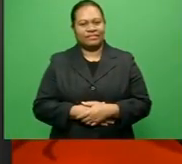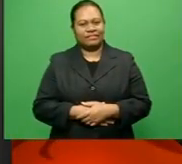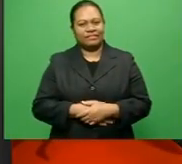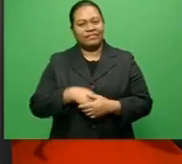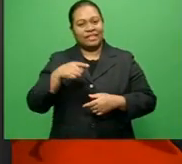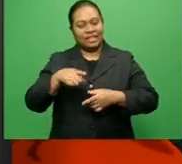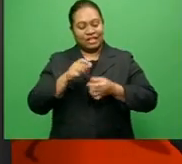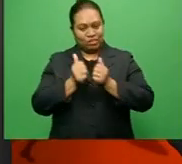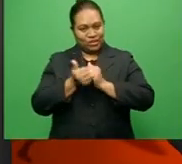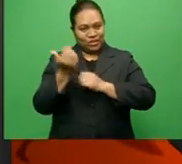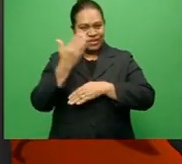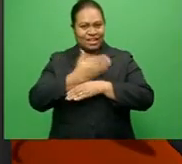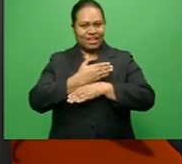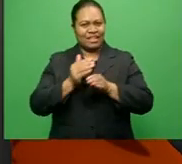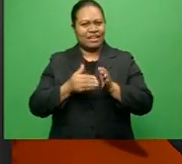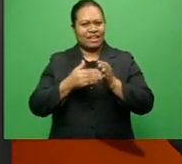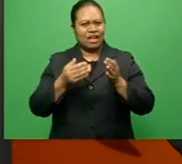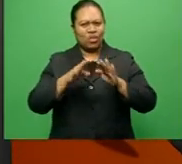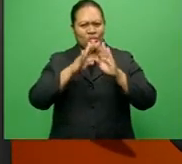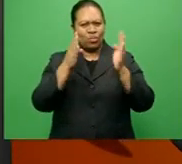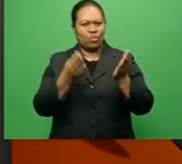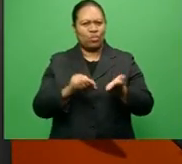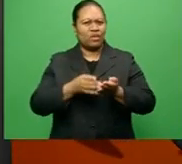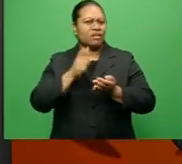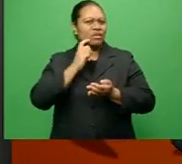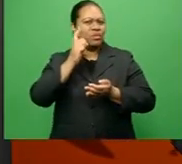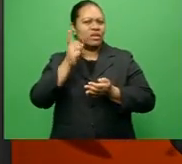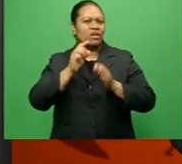That's it from sports tonight. In the world of the weird and